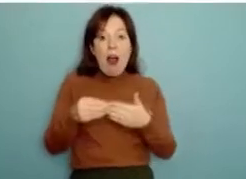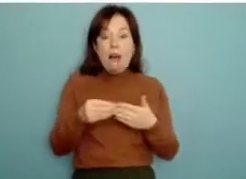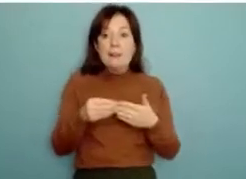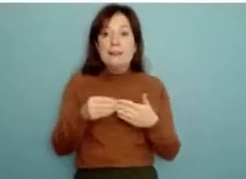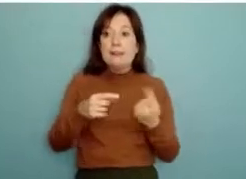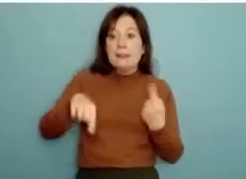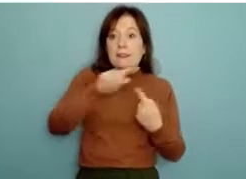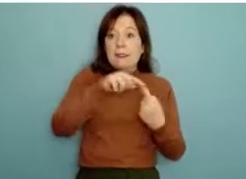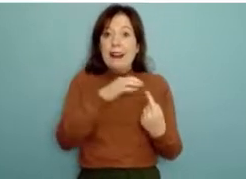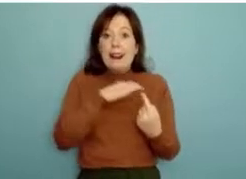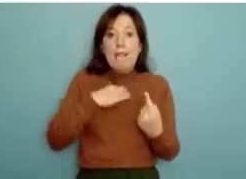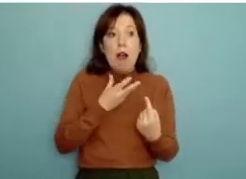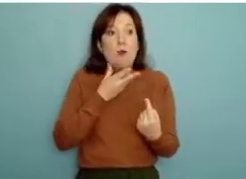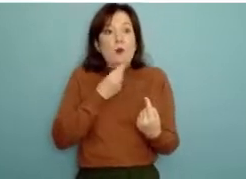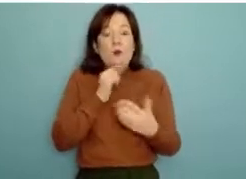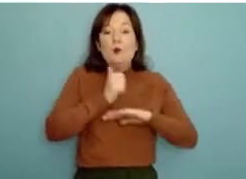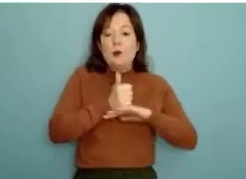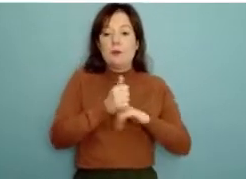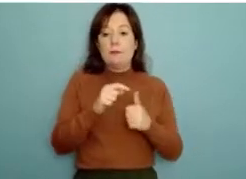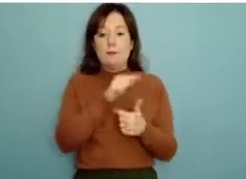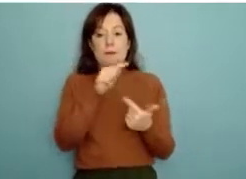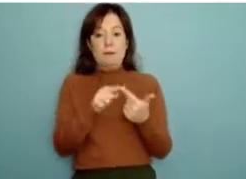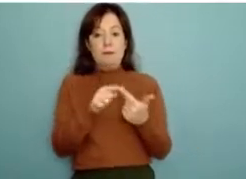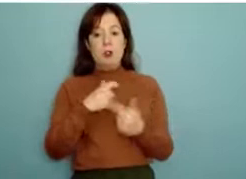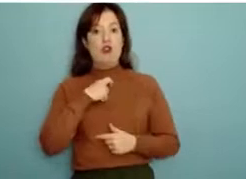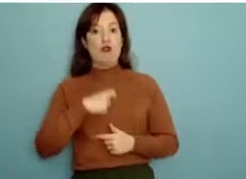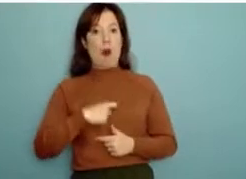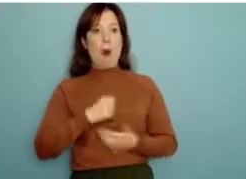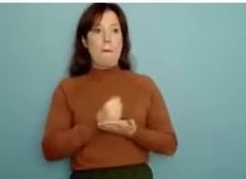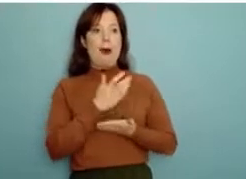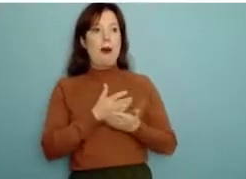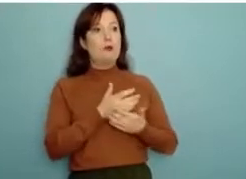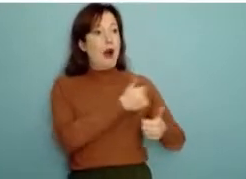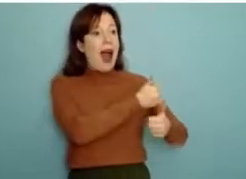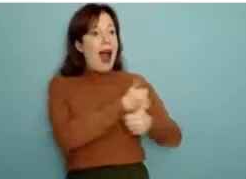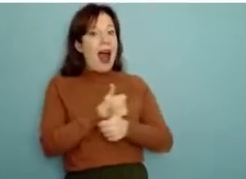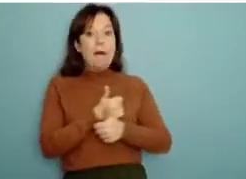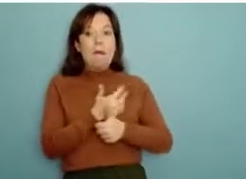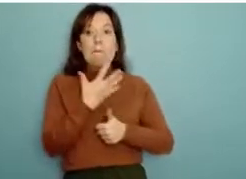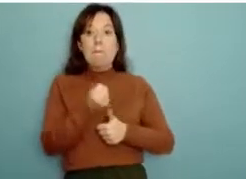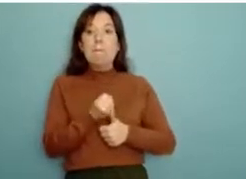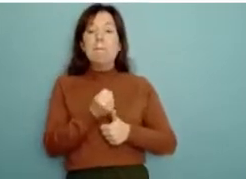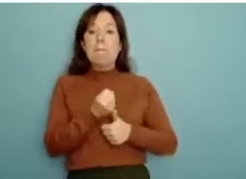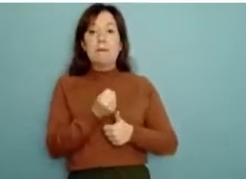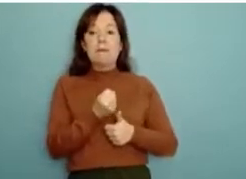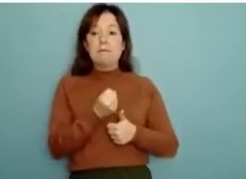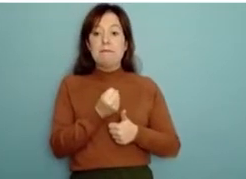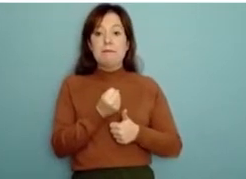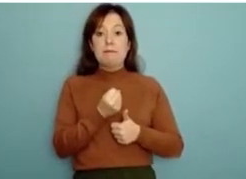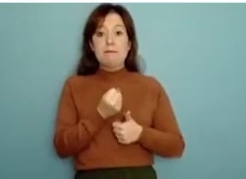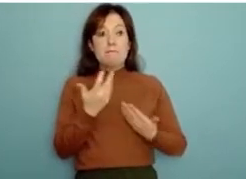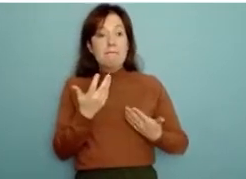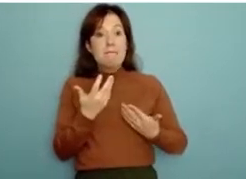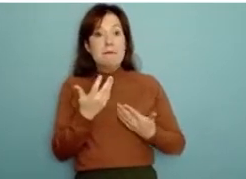utility, dedicated roles to support the implementation of outcome measures, particularly in the absence of good functioning